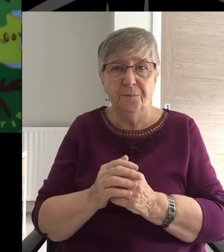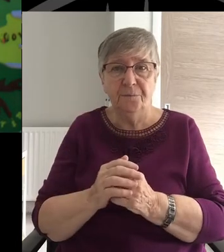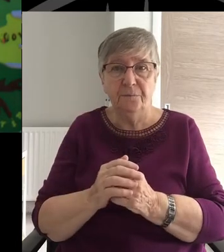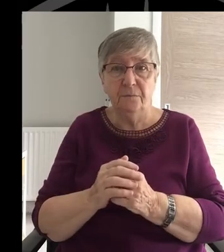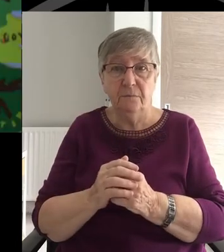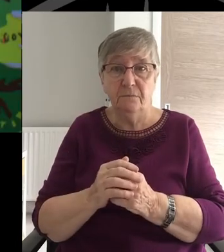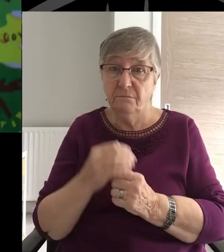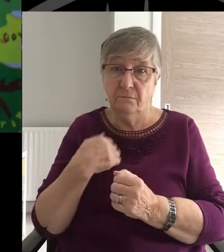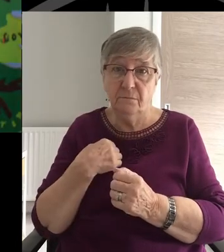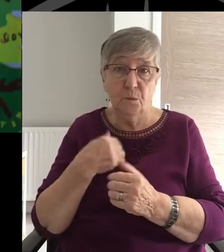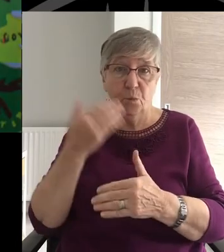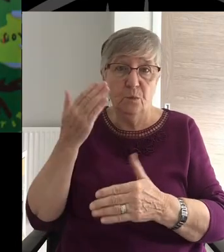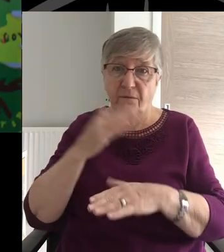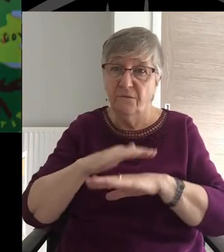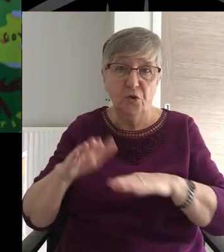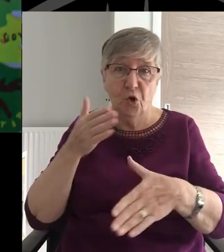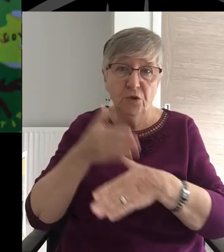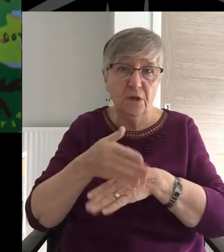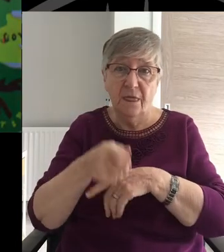And we've not been.